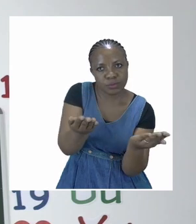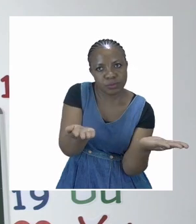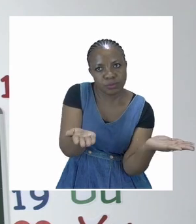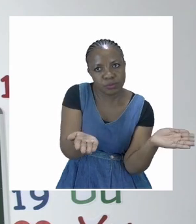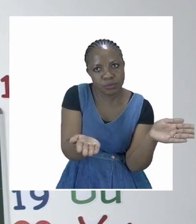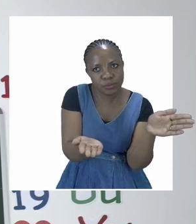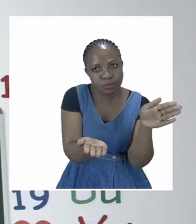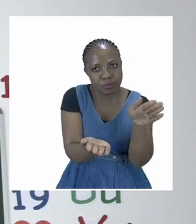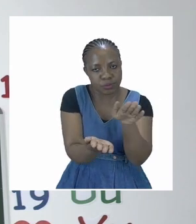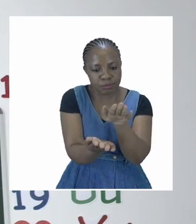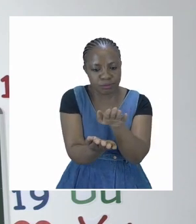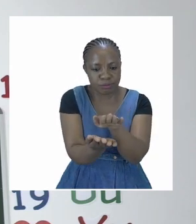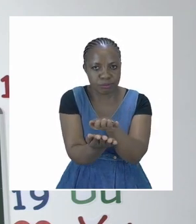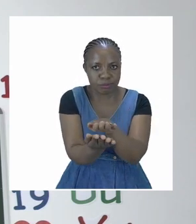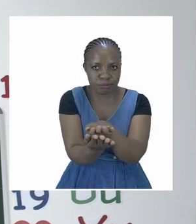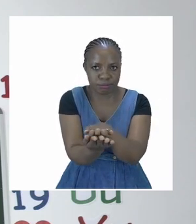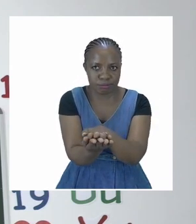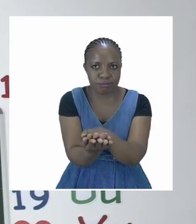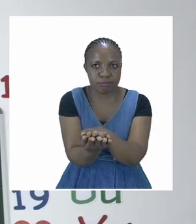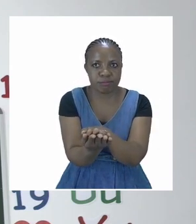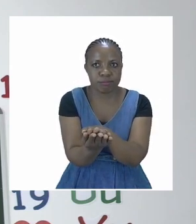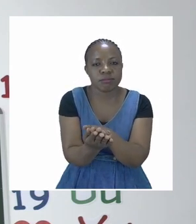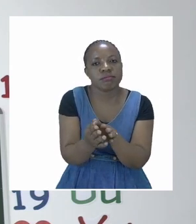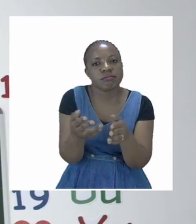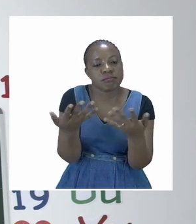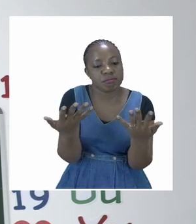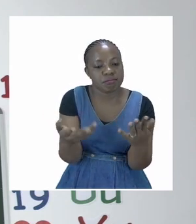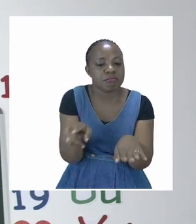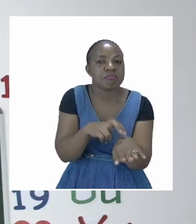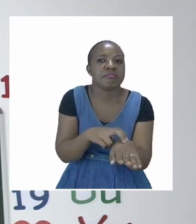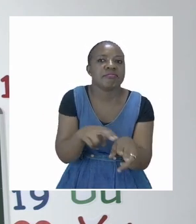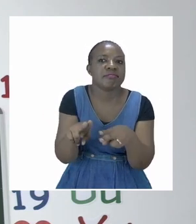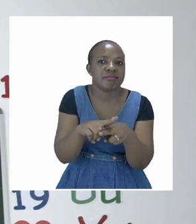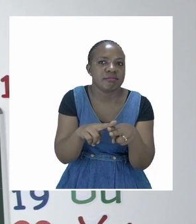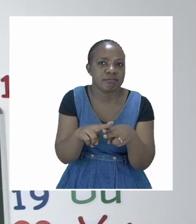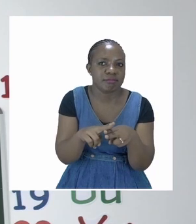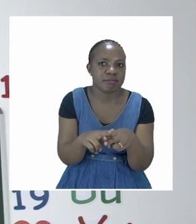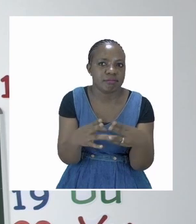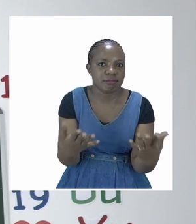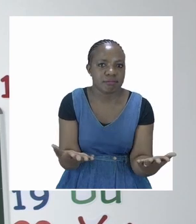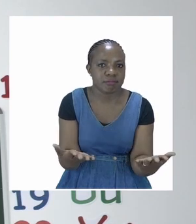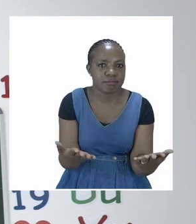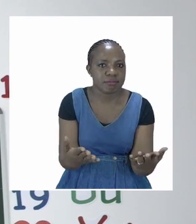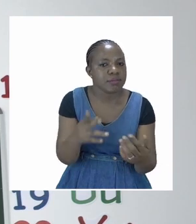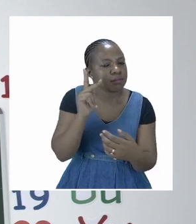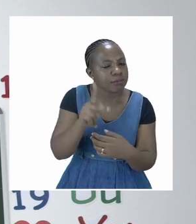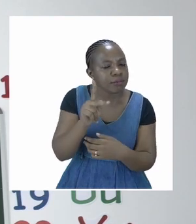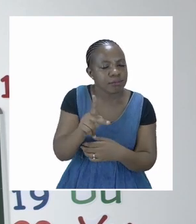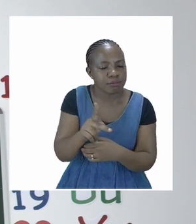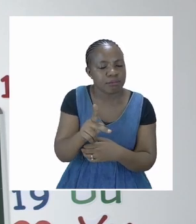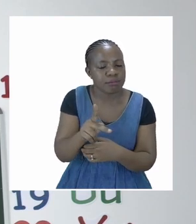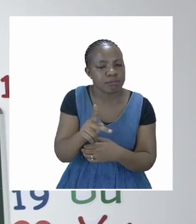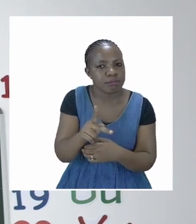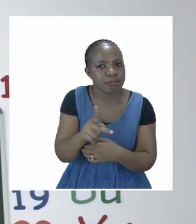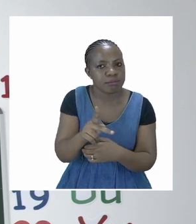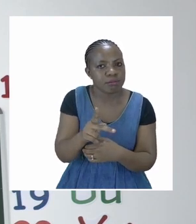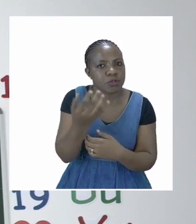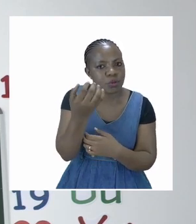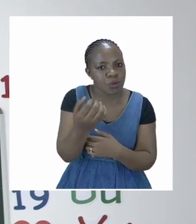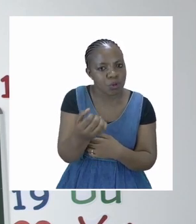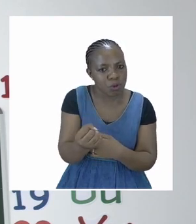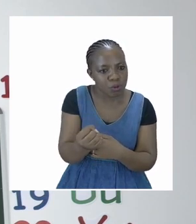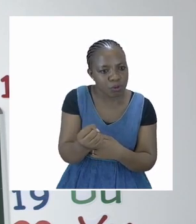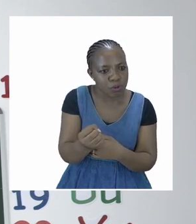it for ready to use. But there is more. We are also available on